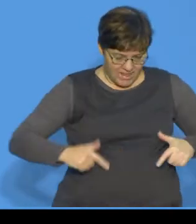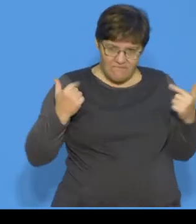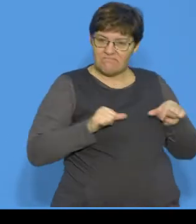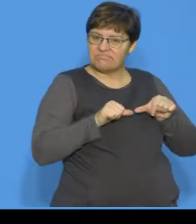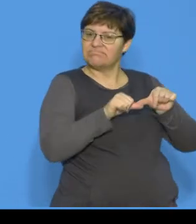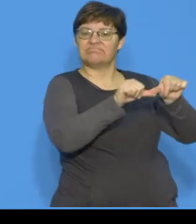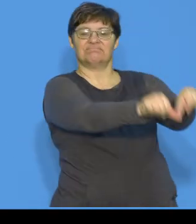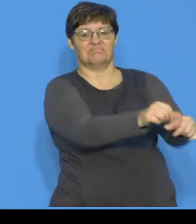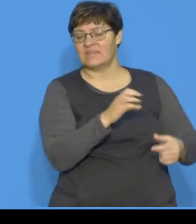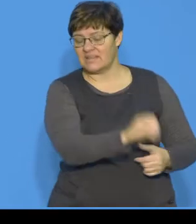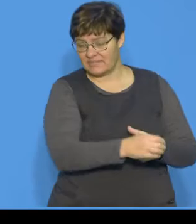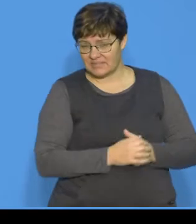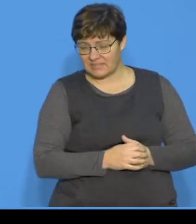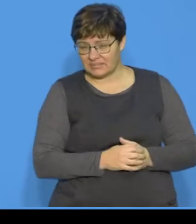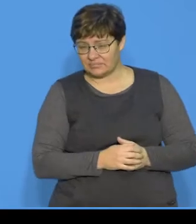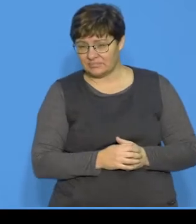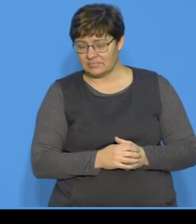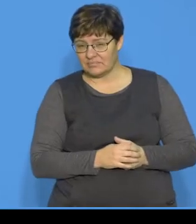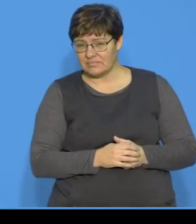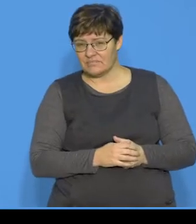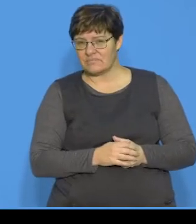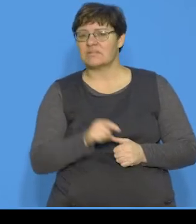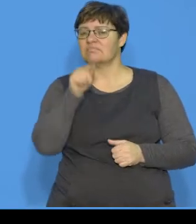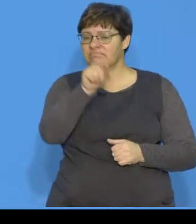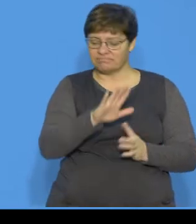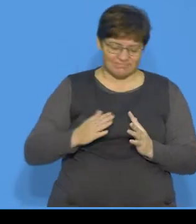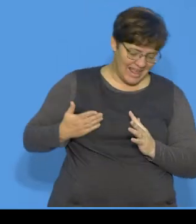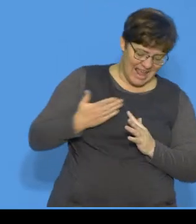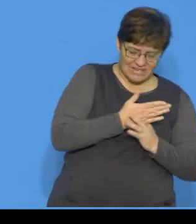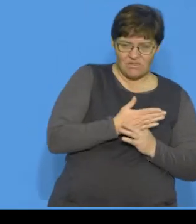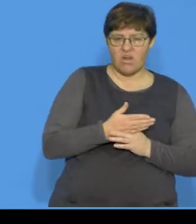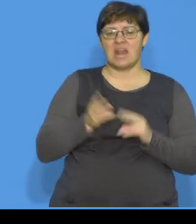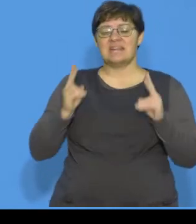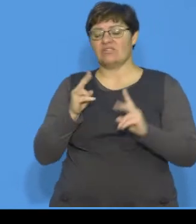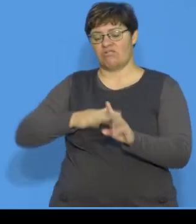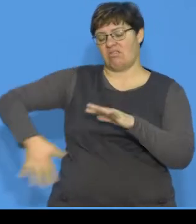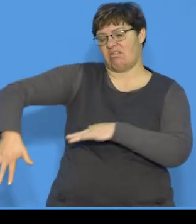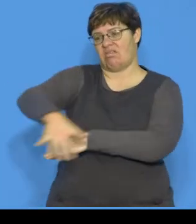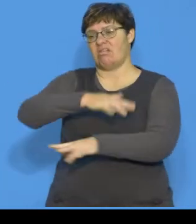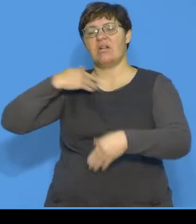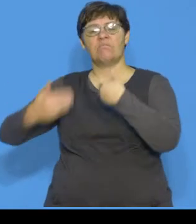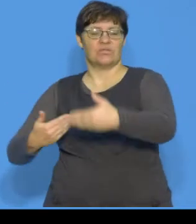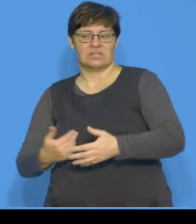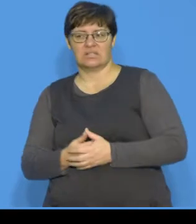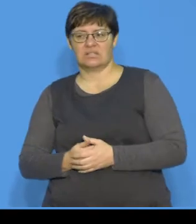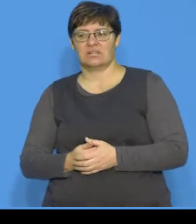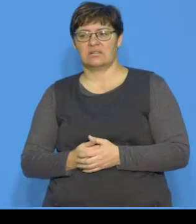So humans have found ways to interfere with natural processes.